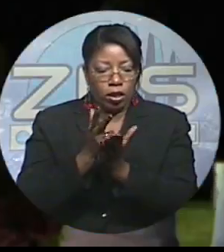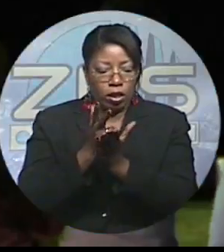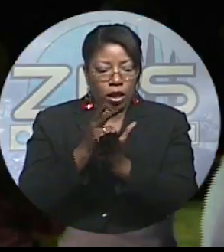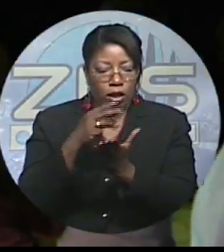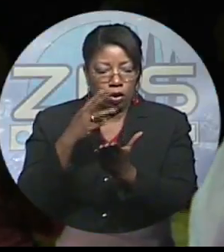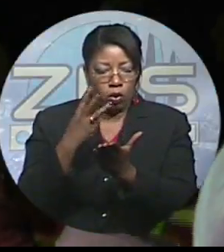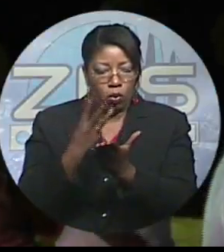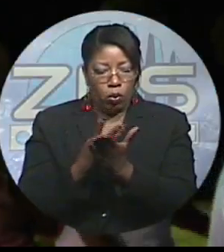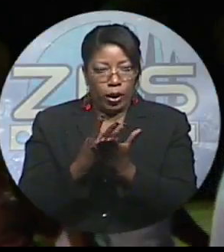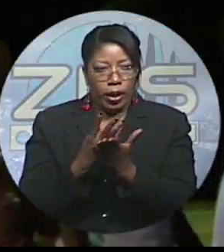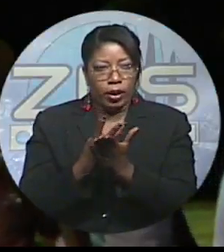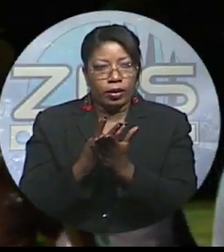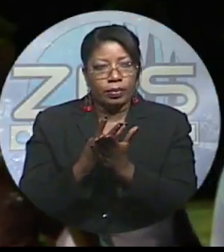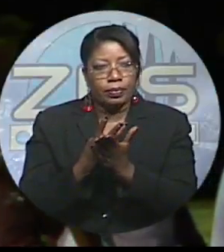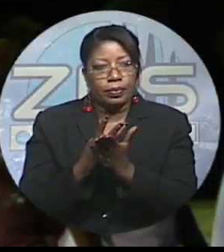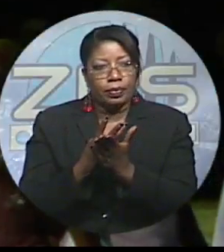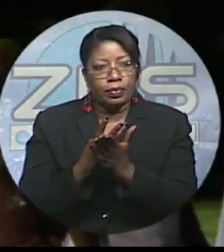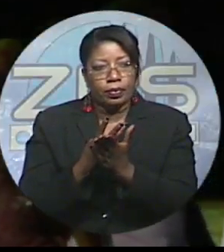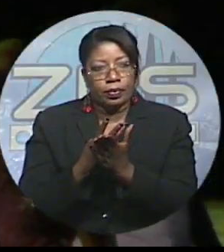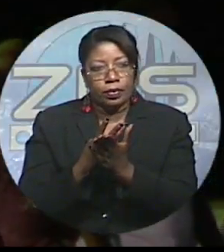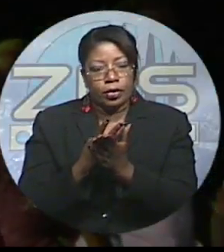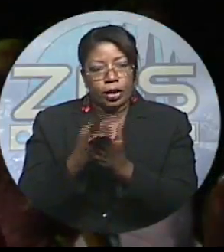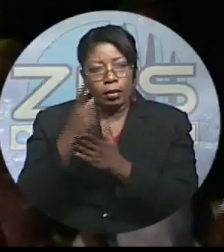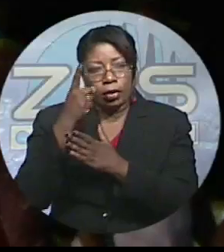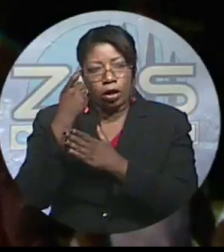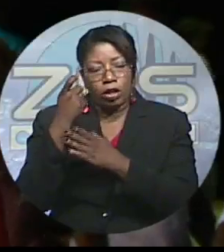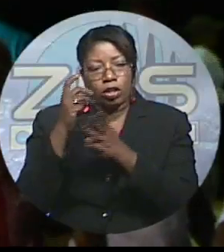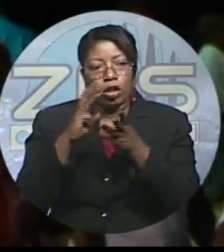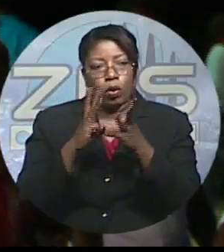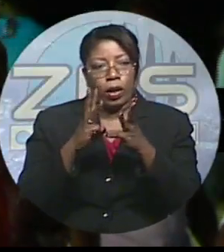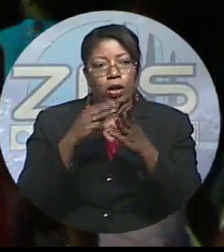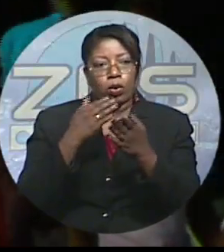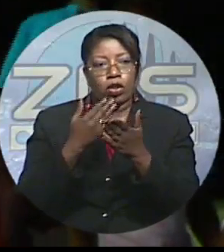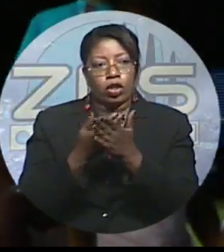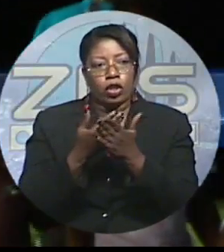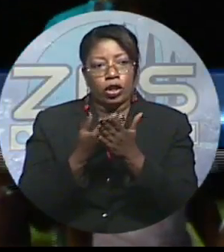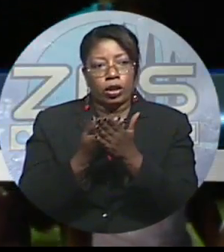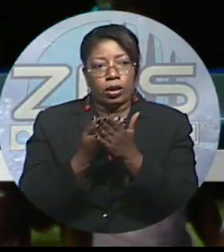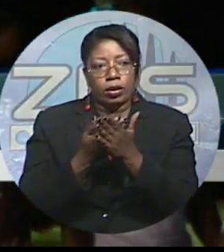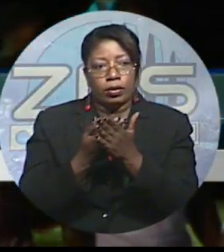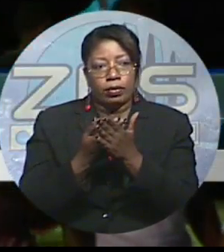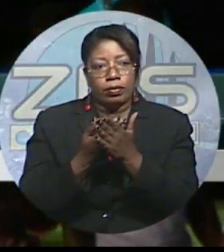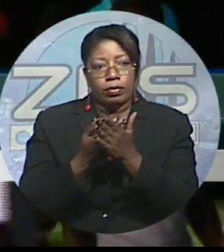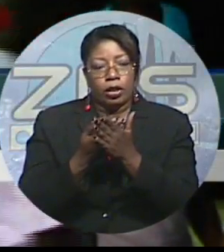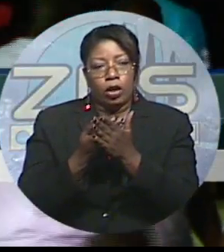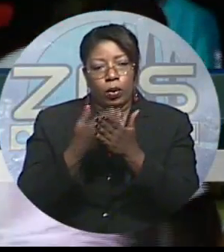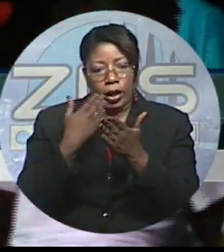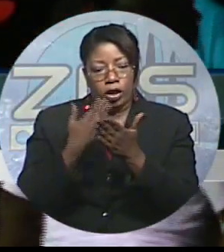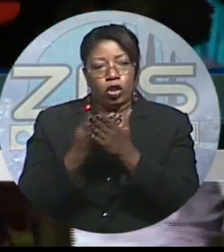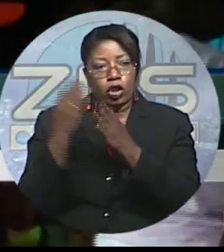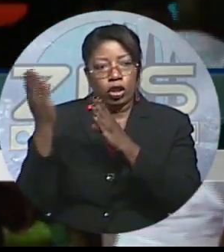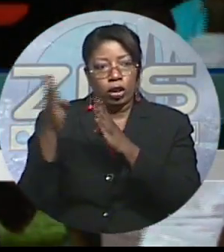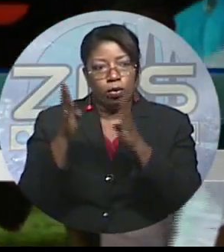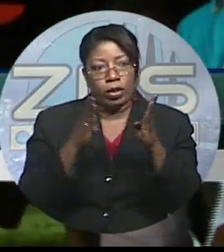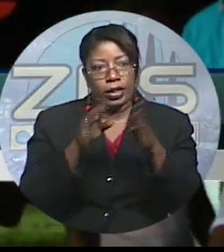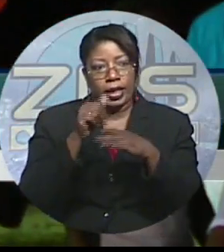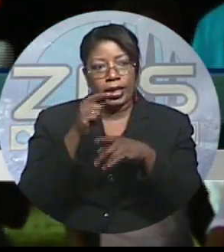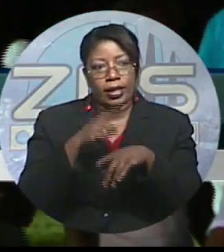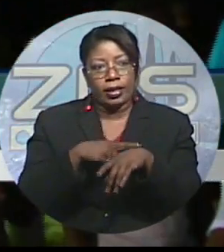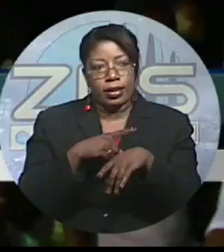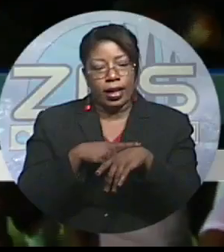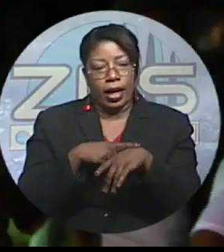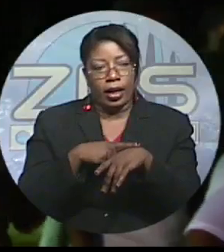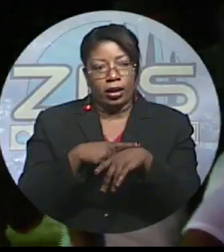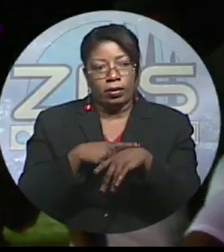was been hard to beat out there because the weather was good, and you had a little bit of breeze. And anytime the boat could